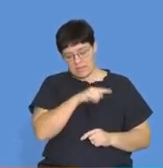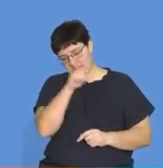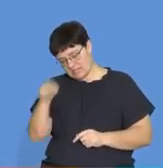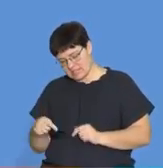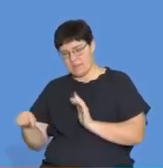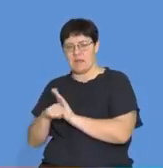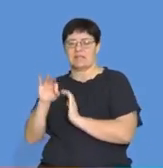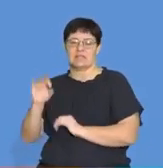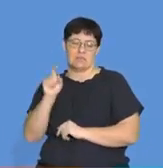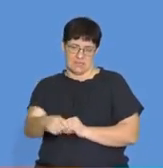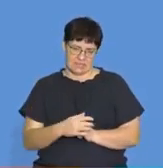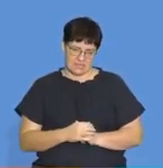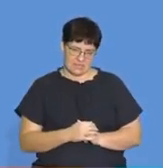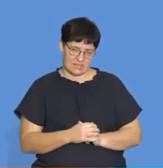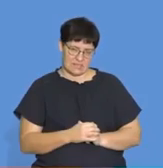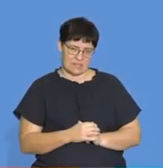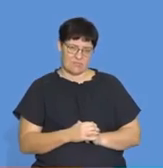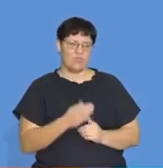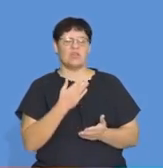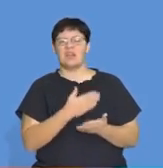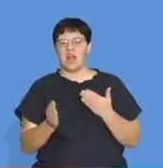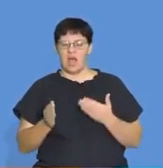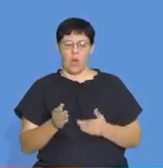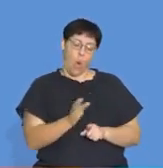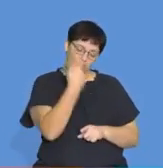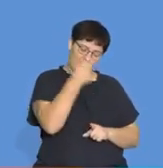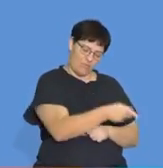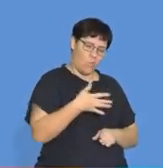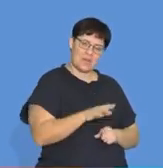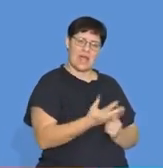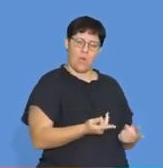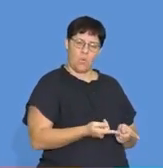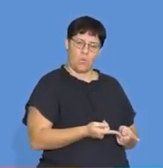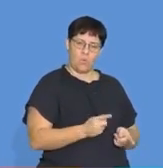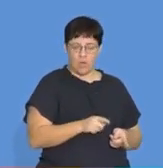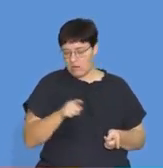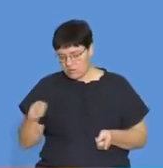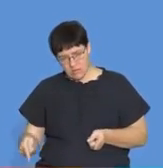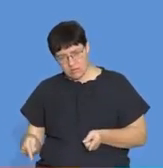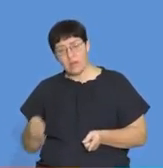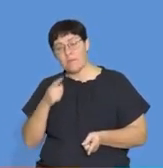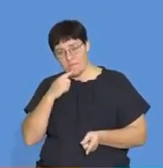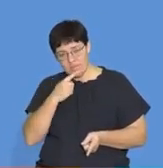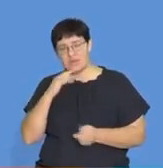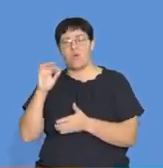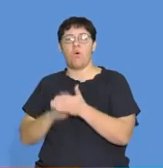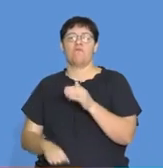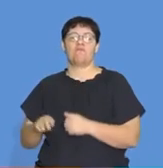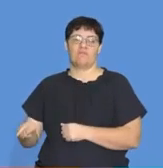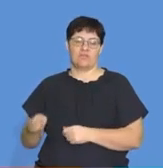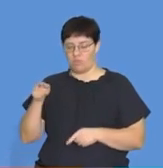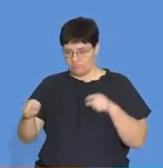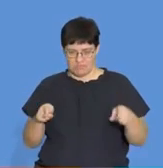3, right? Because I'm trying to get rid of it on one side and take it to the other side. So I must subtract 3 on both